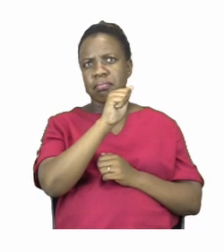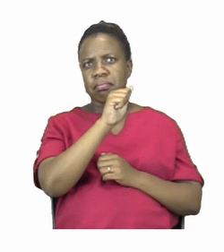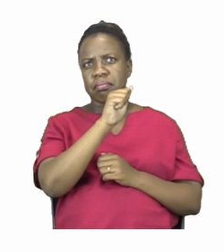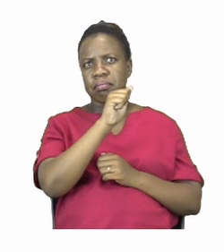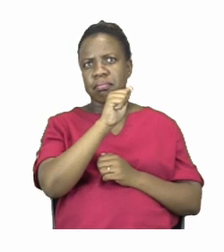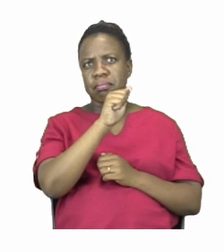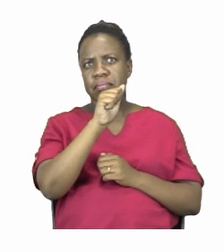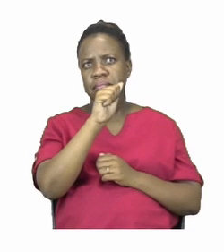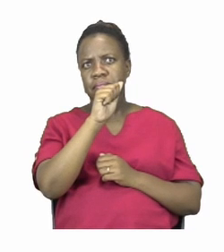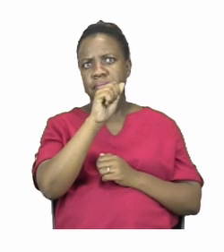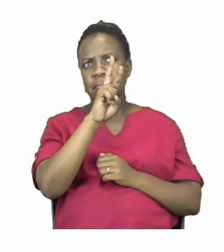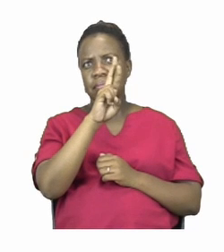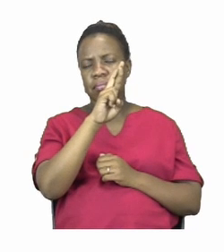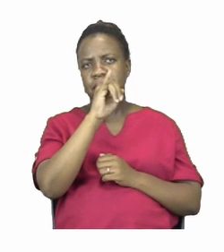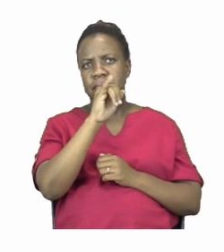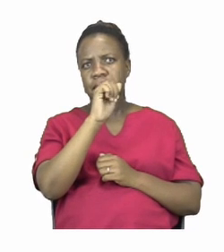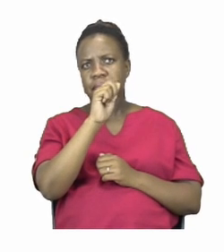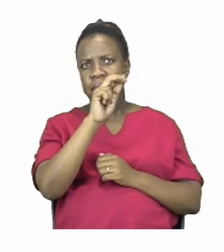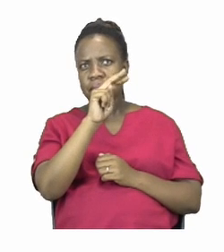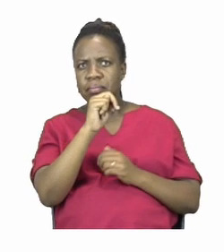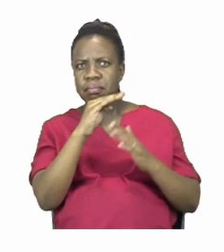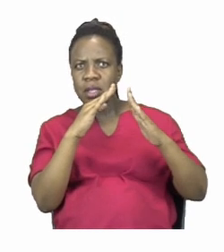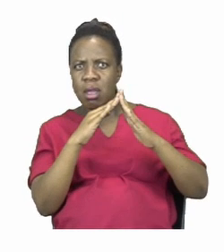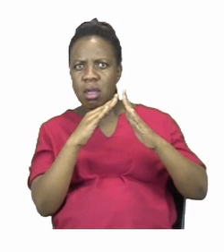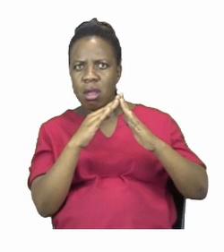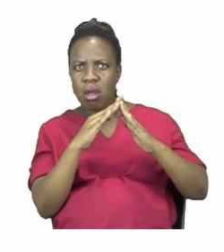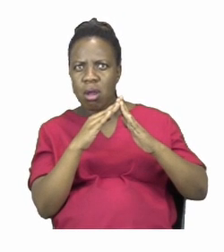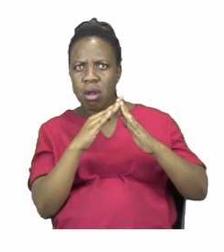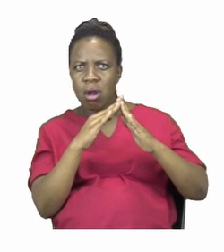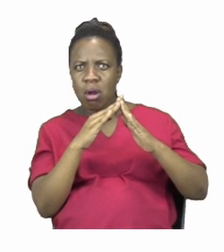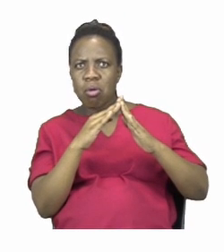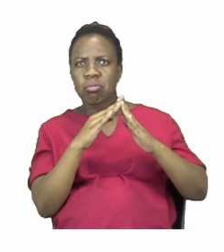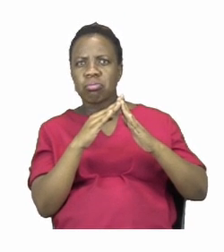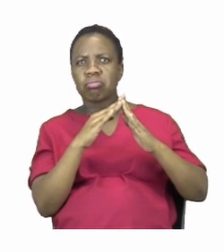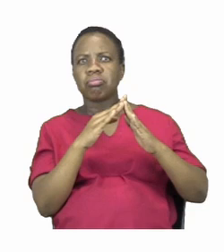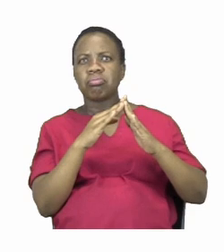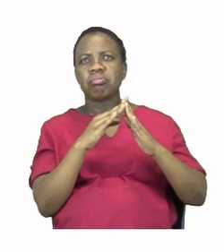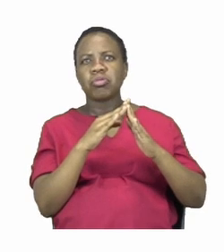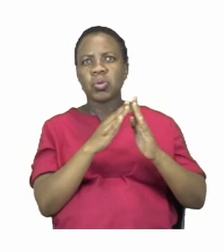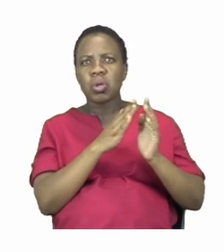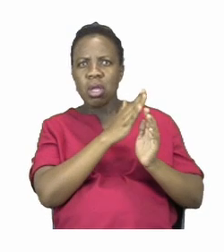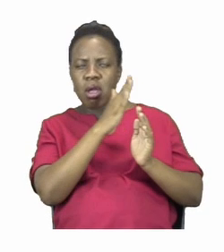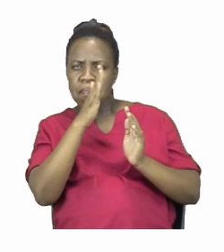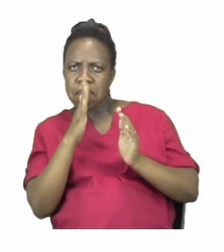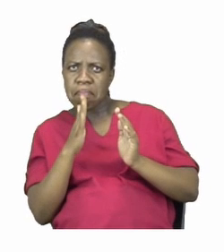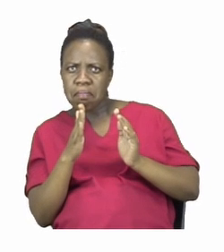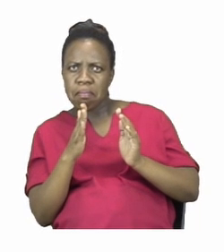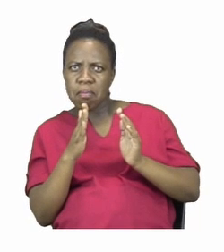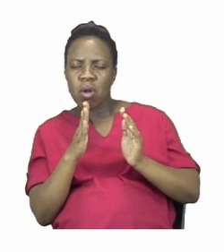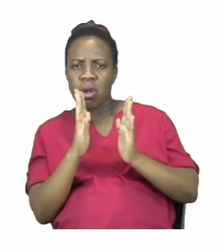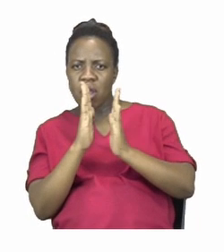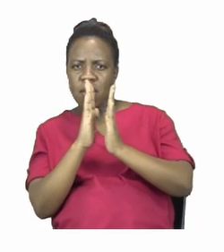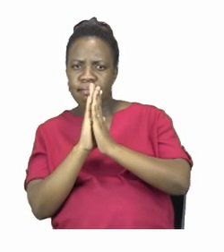see opposite Ariana's house, you have the library. Good job, everyone. Now you